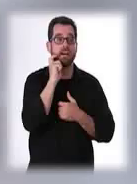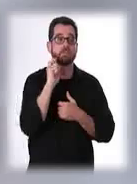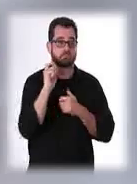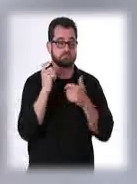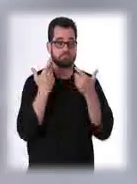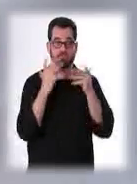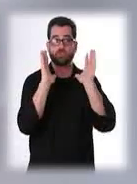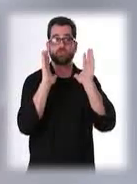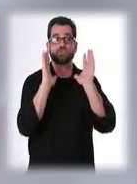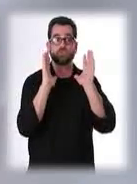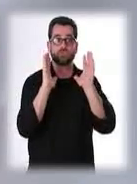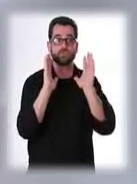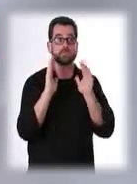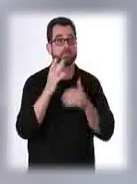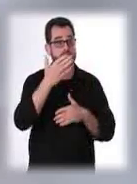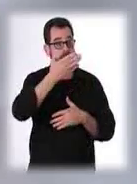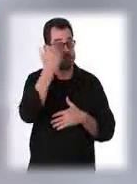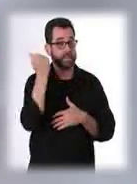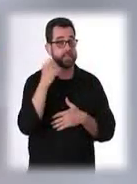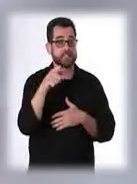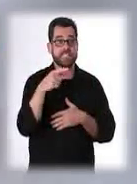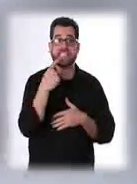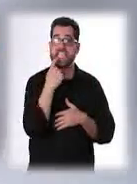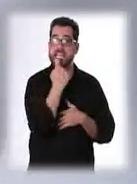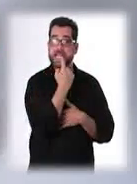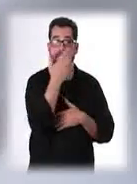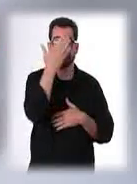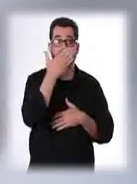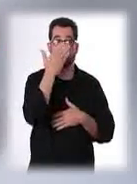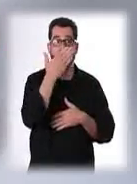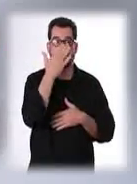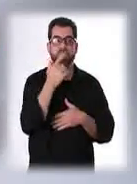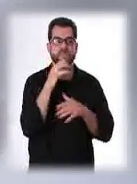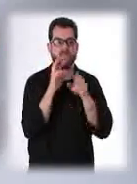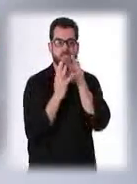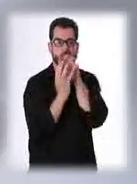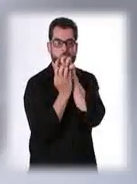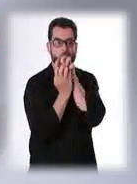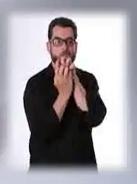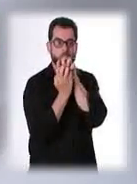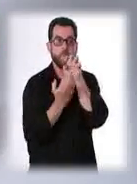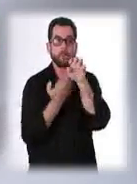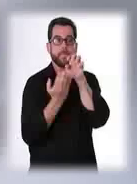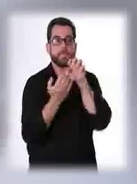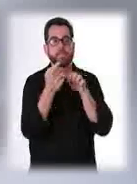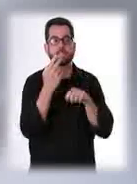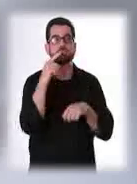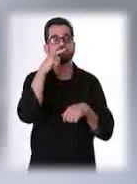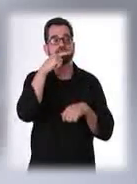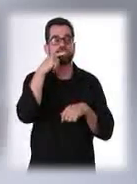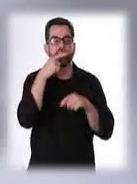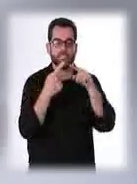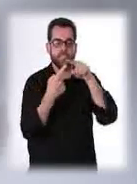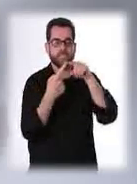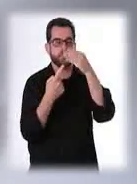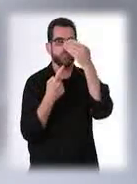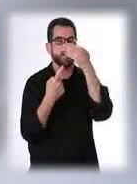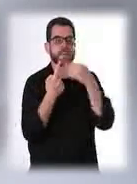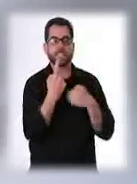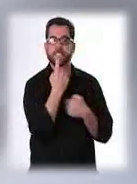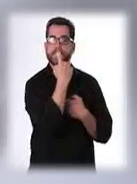to use just the tip of the brush head when you clean on the tongue side of the front teeth, especially if the teeth are crowded.